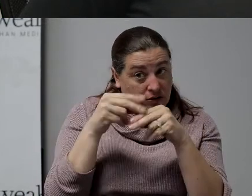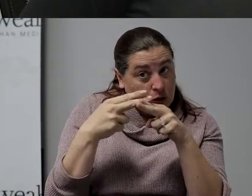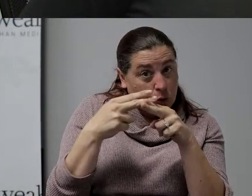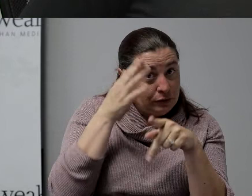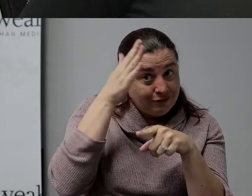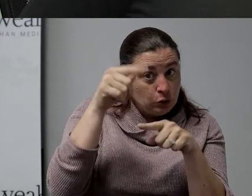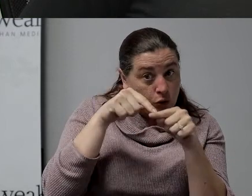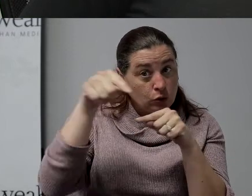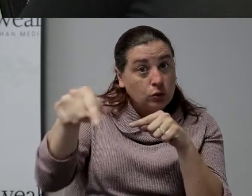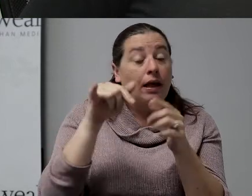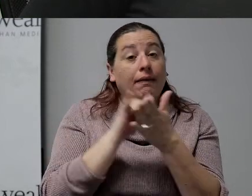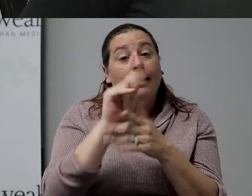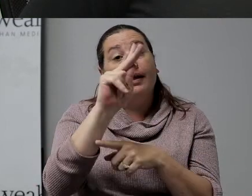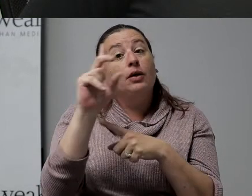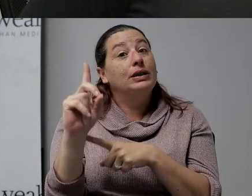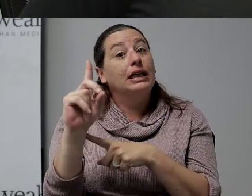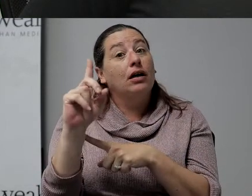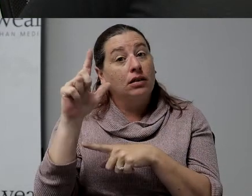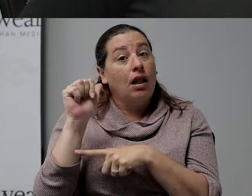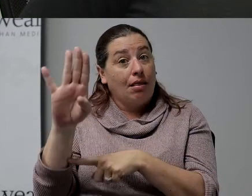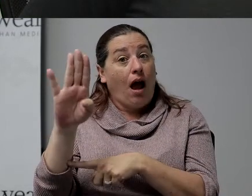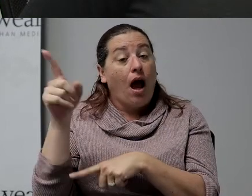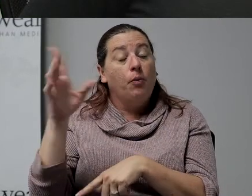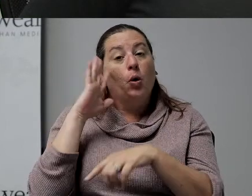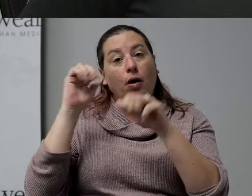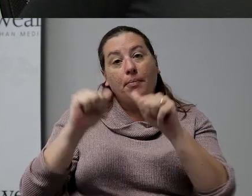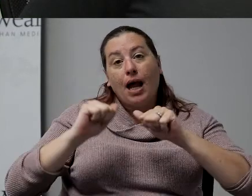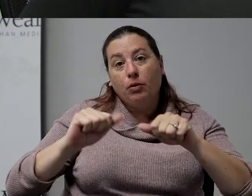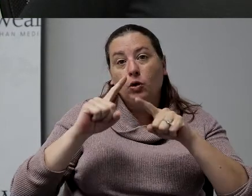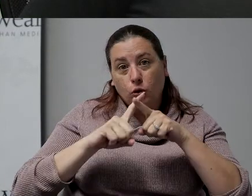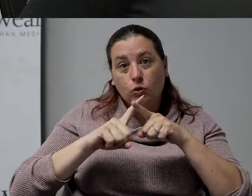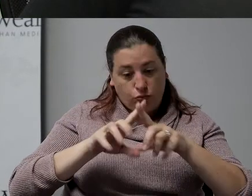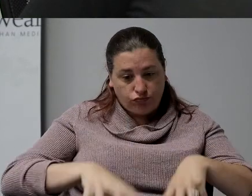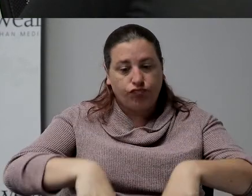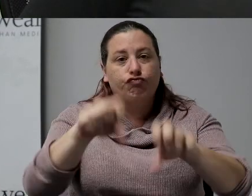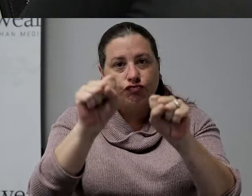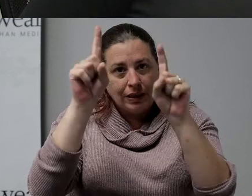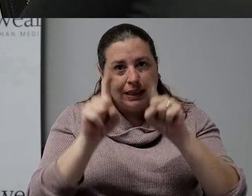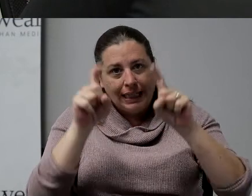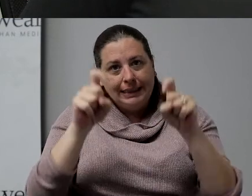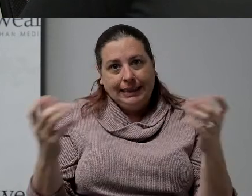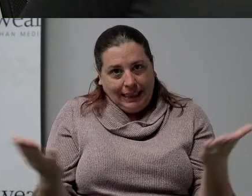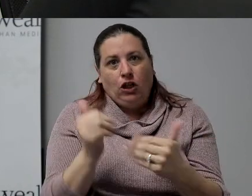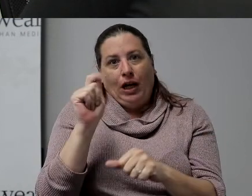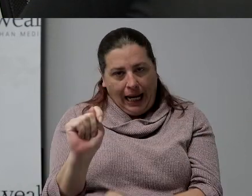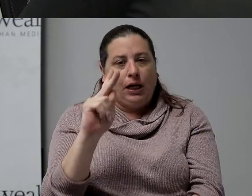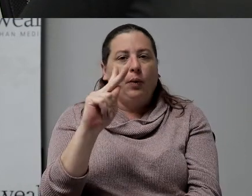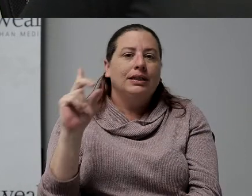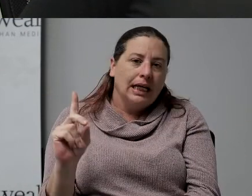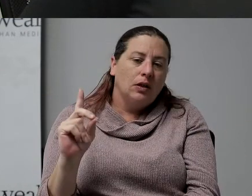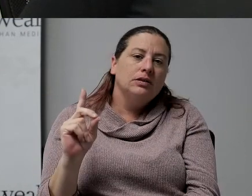future that Kaweah Delta's laboratory will actually be able to perform the testing right here at Kaweah Delta.